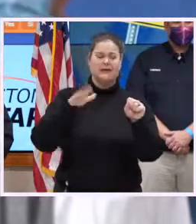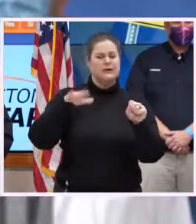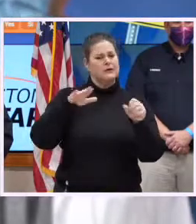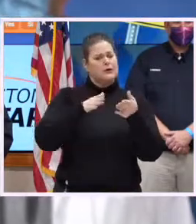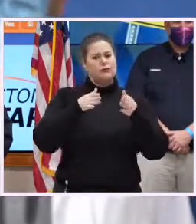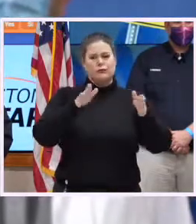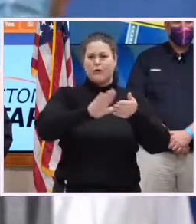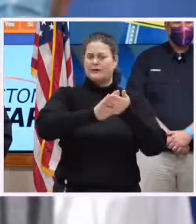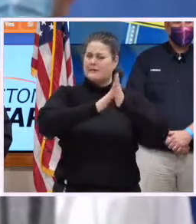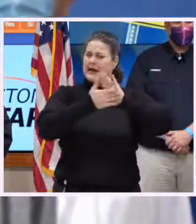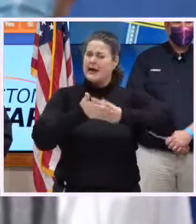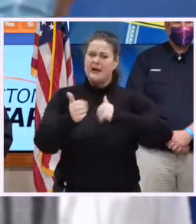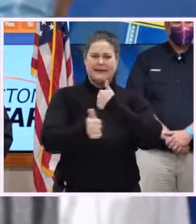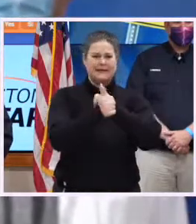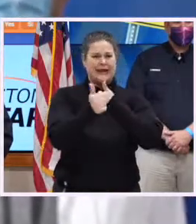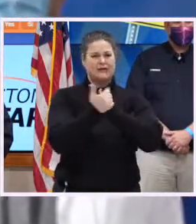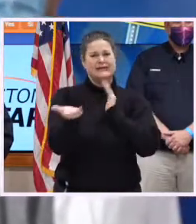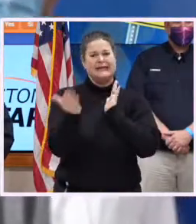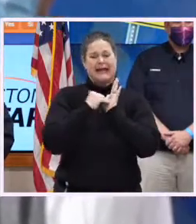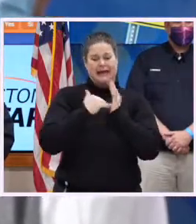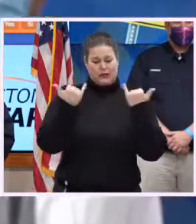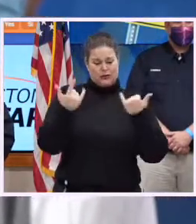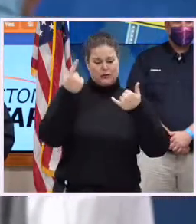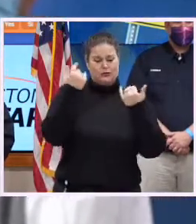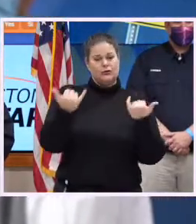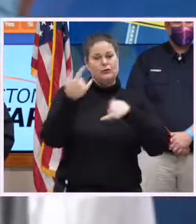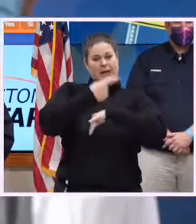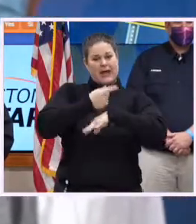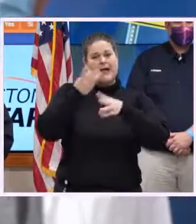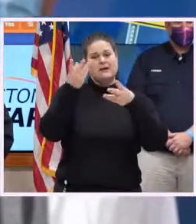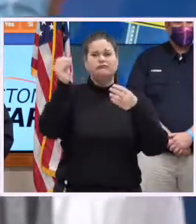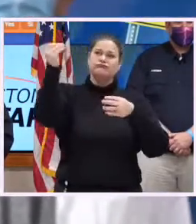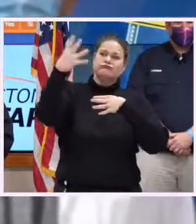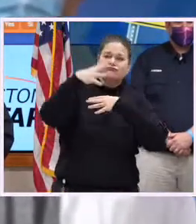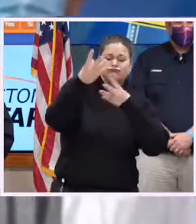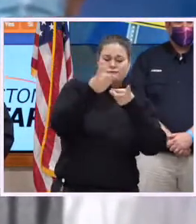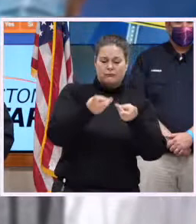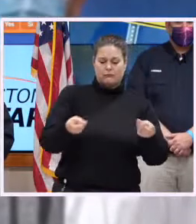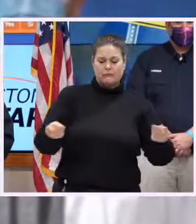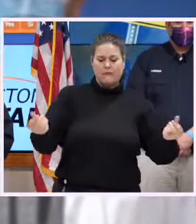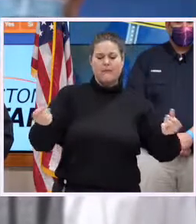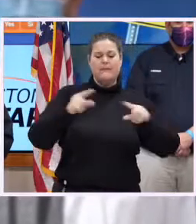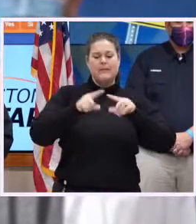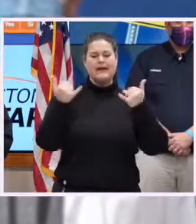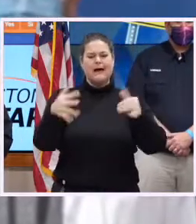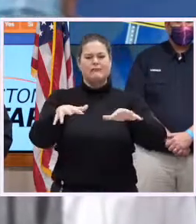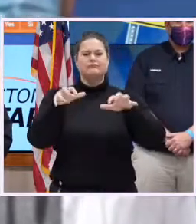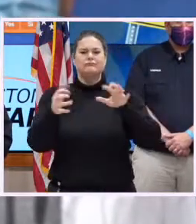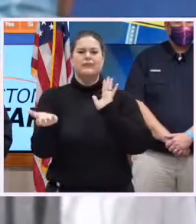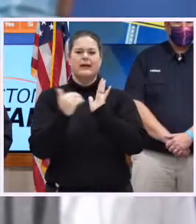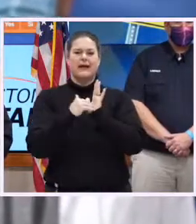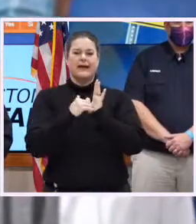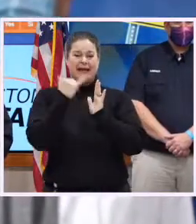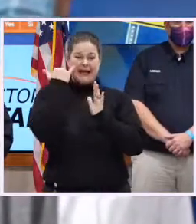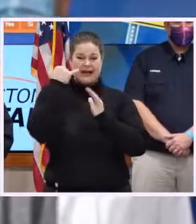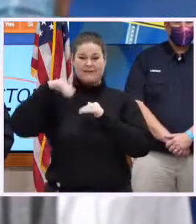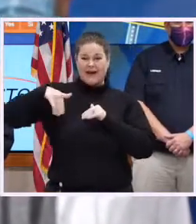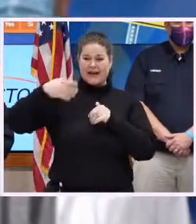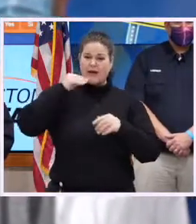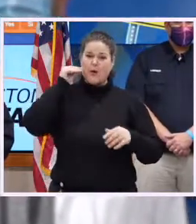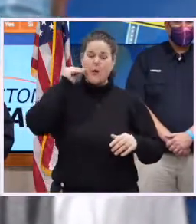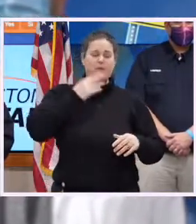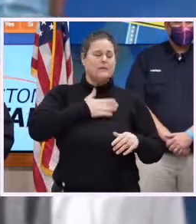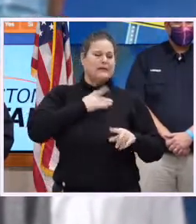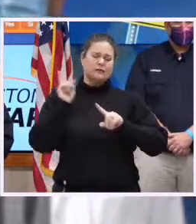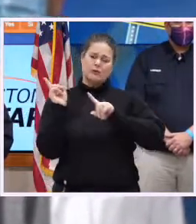melted today is turning into ice again. If you are not home, get home and stay there. To be